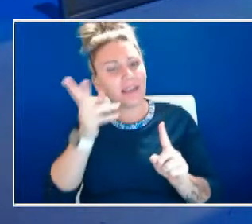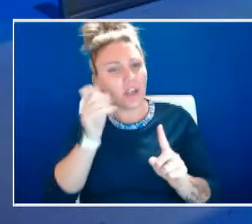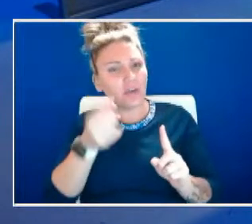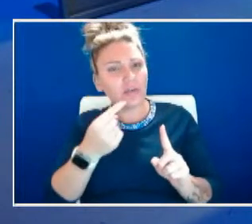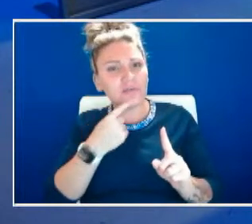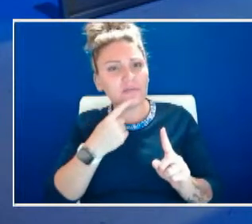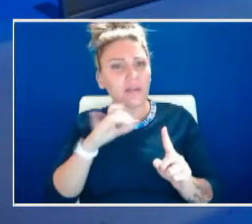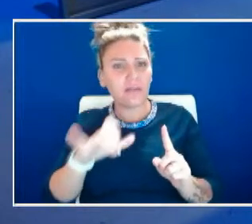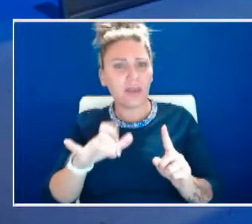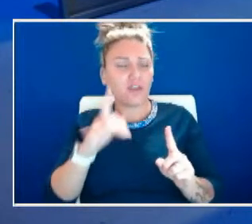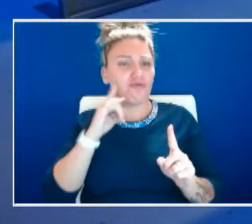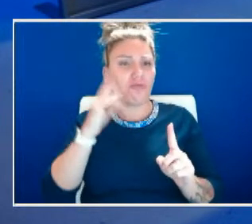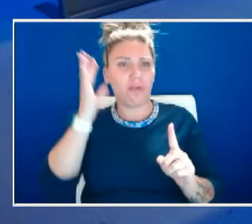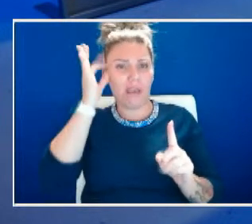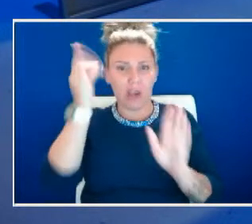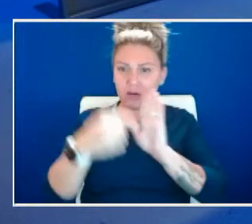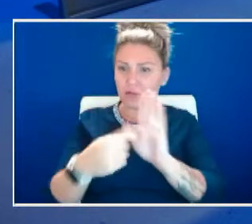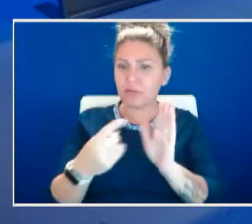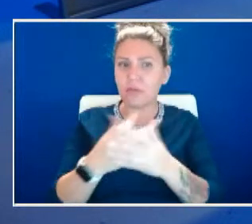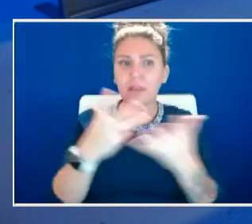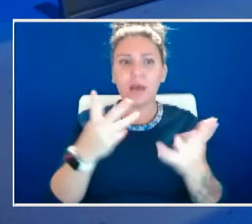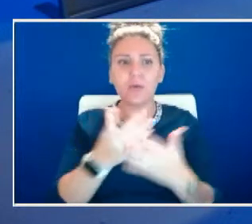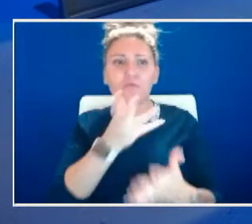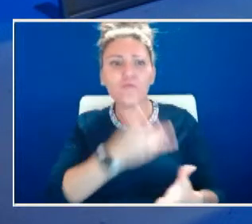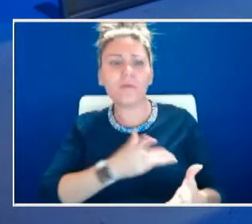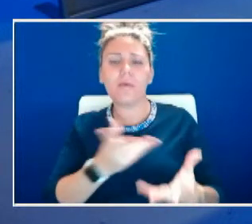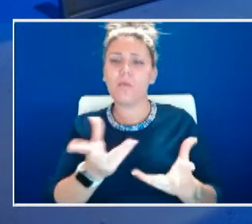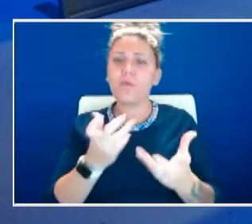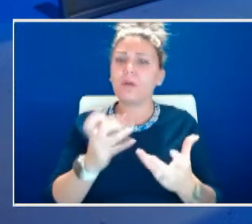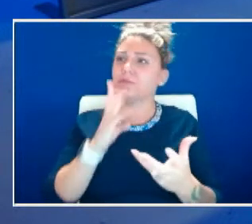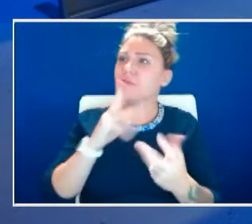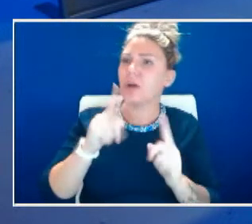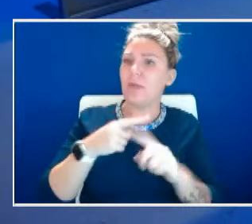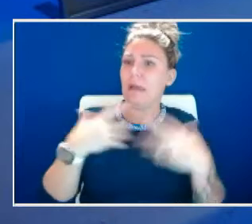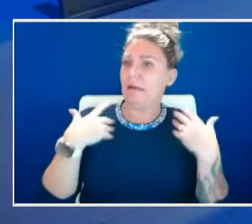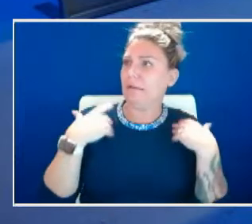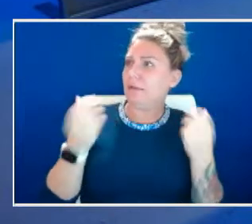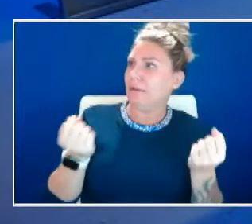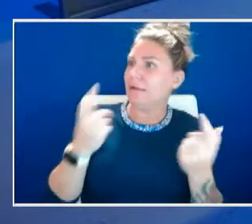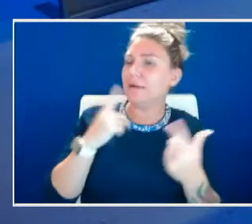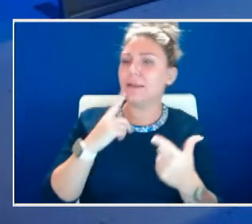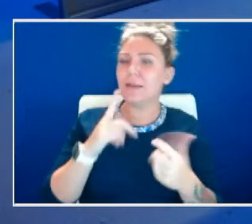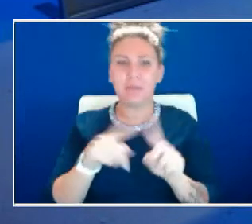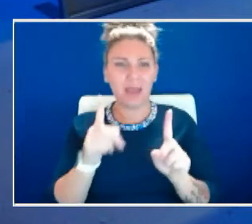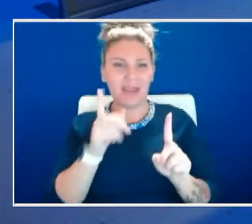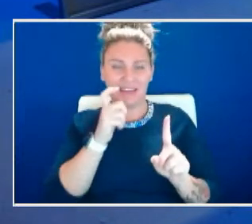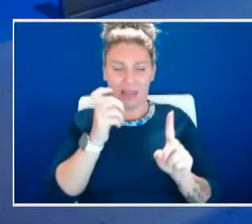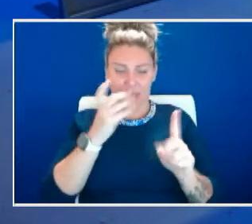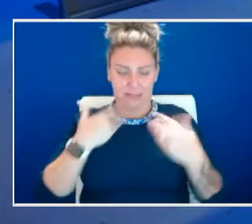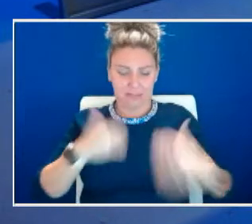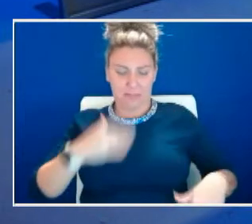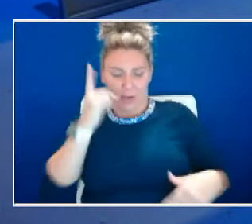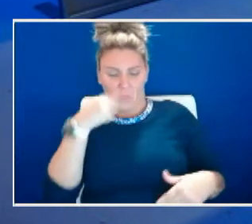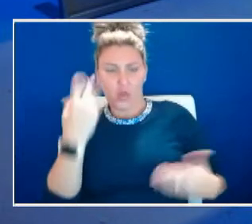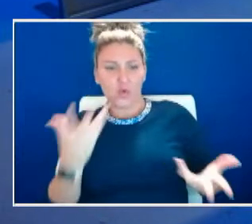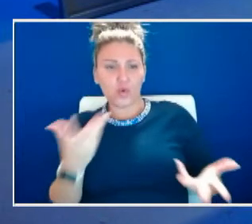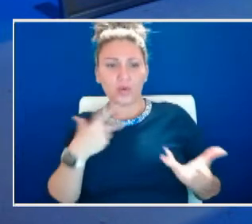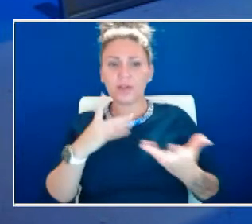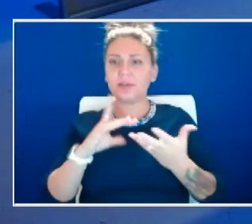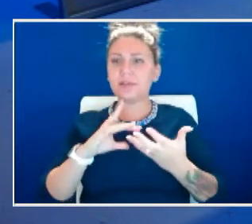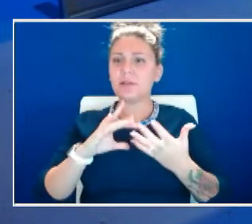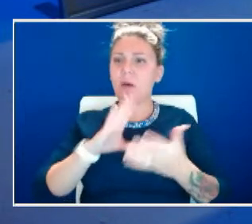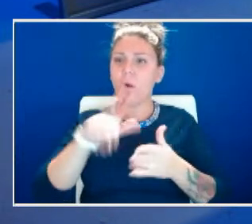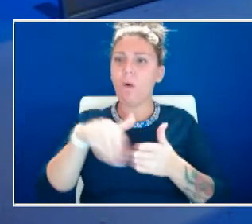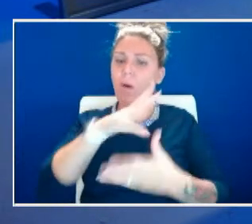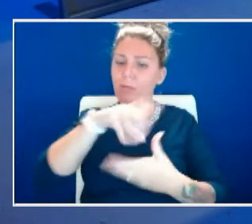something that, you know, a lot of women want to talk about, the health part of it and not the aesthetic part. And it's all part of how we feel. So Cami,